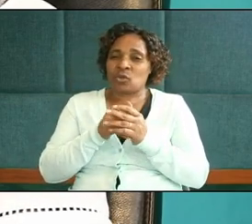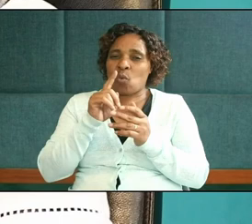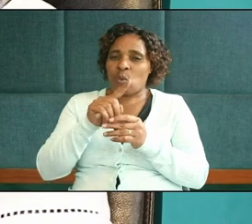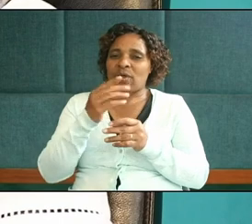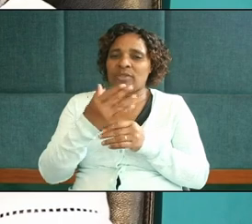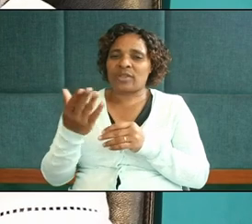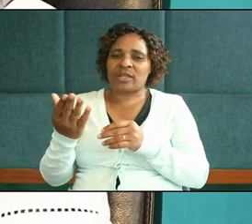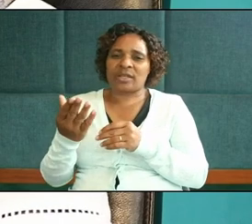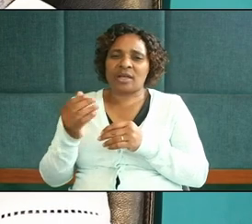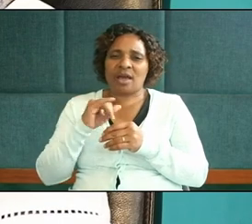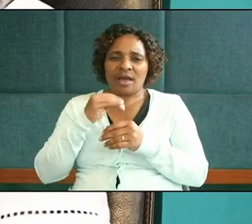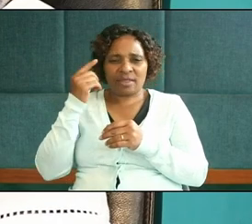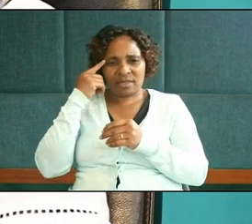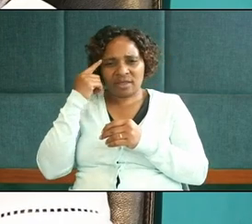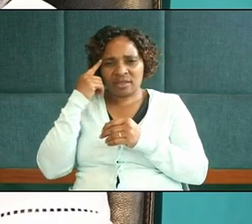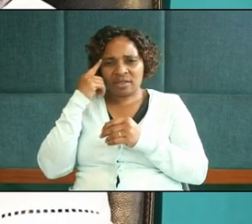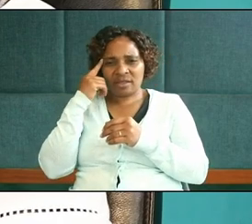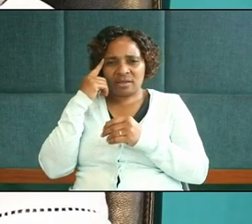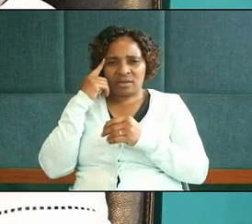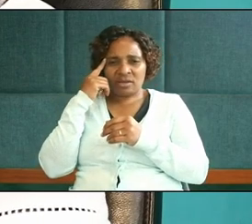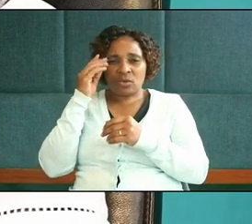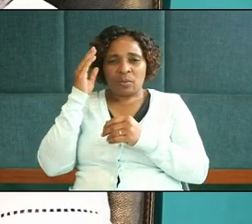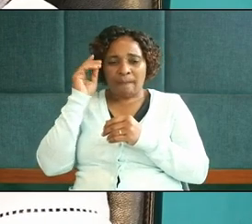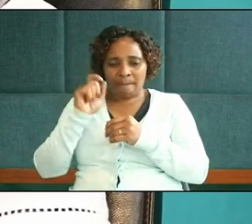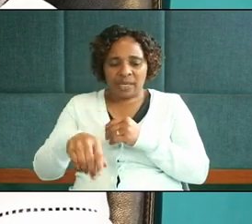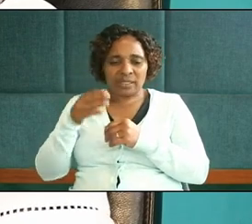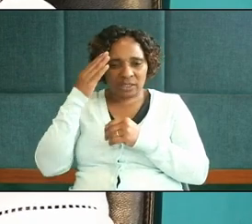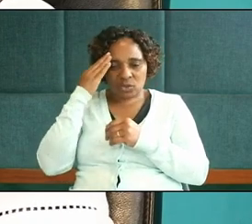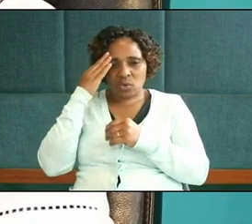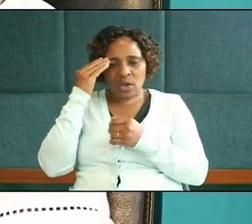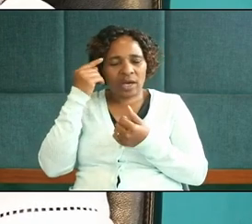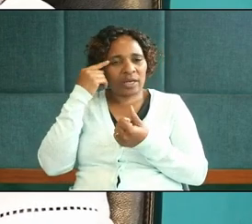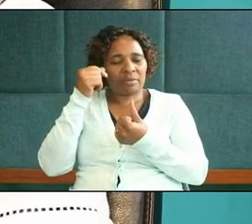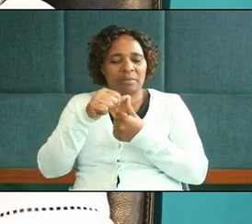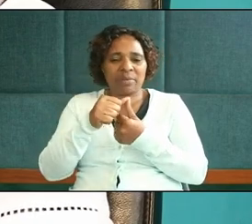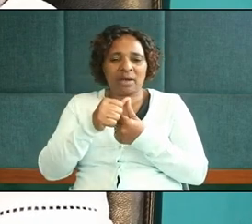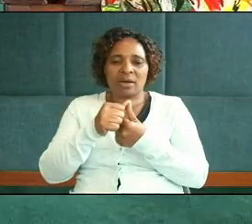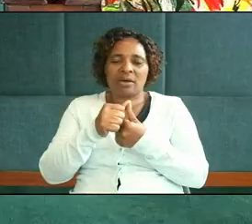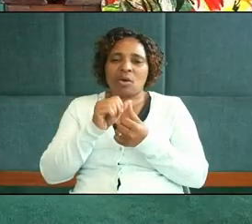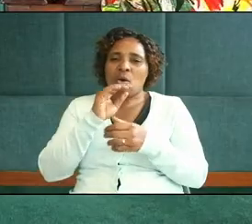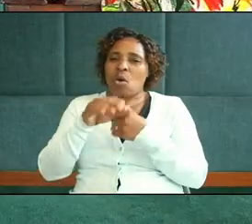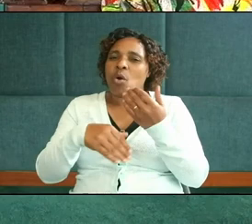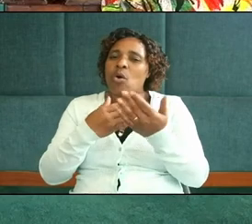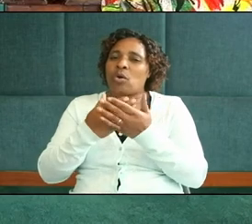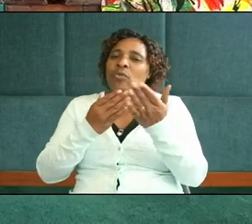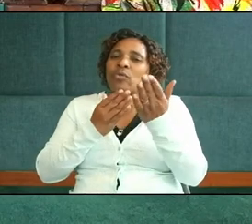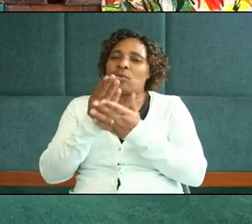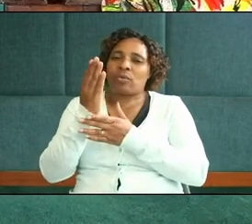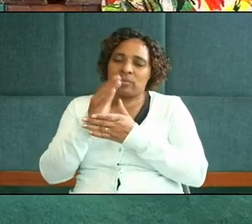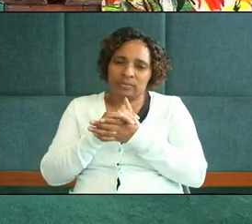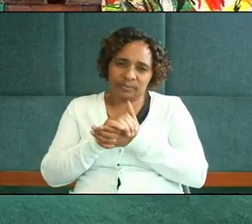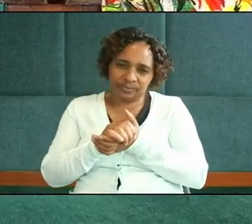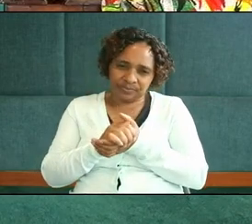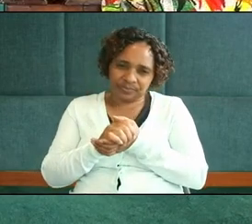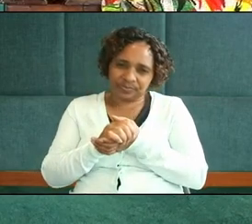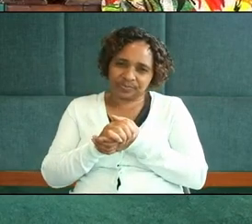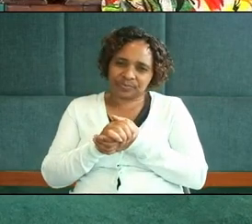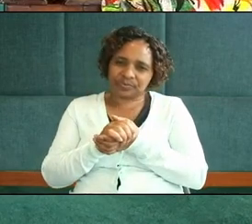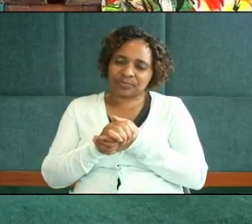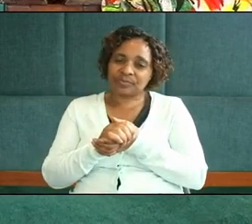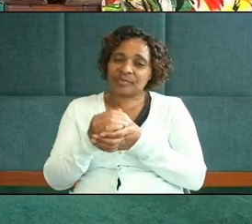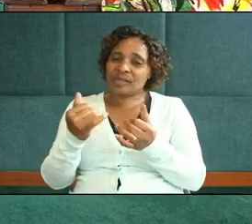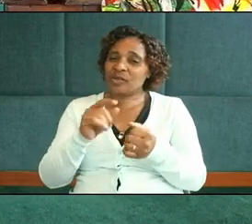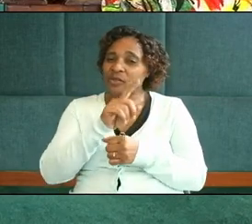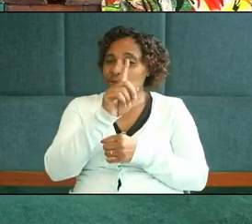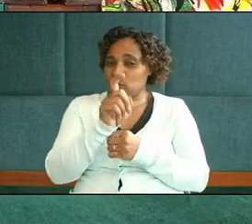one thing I think we should know even as we grow up. Amen. Yeah. So, Teacher Bridget, your question